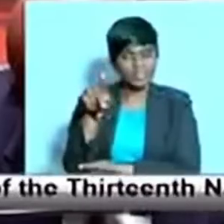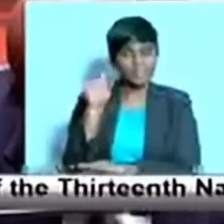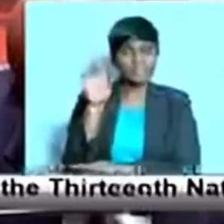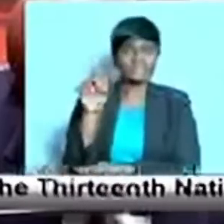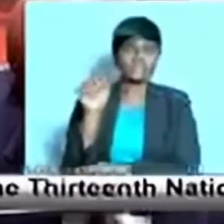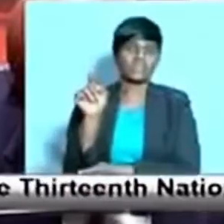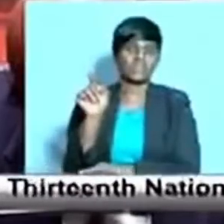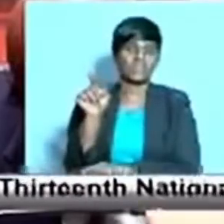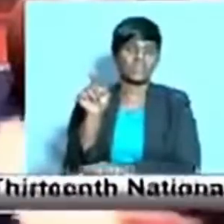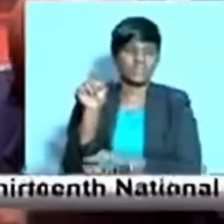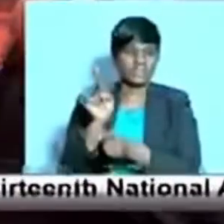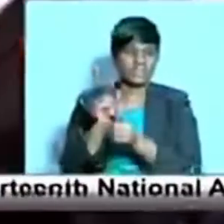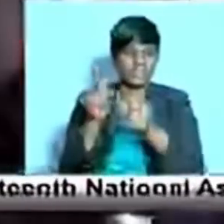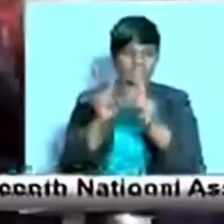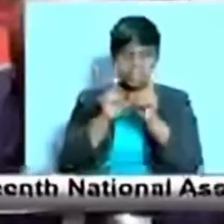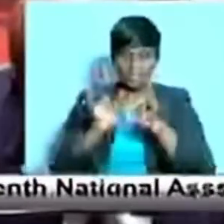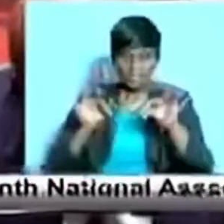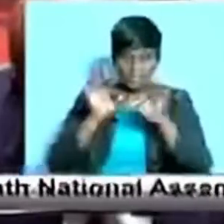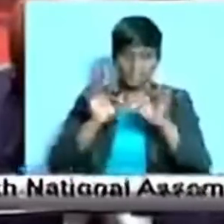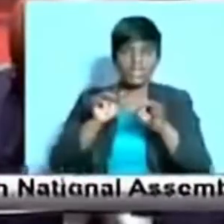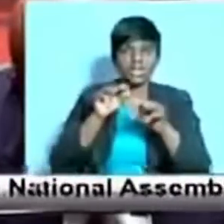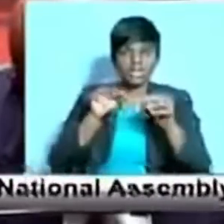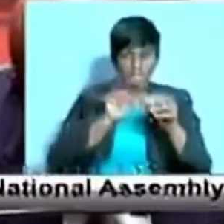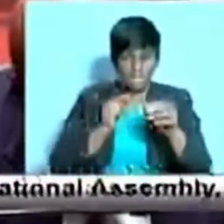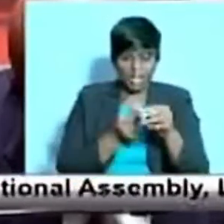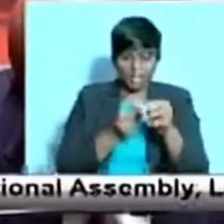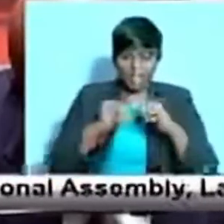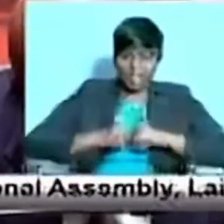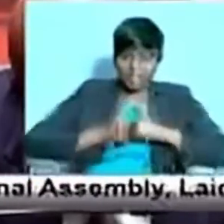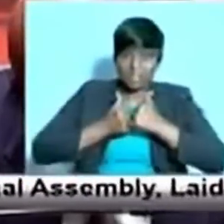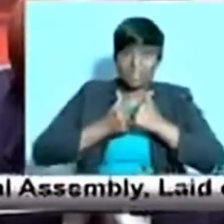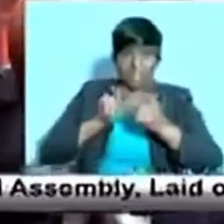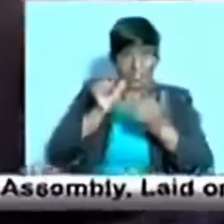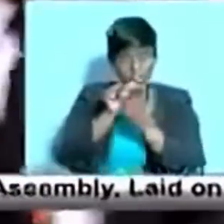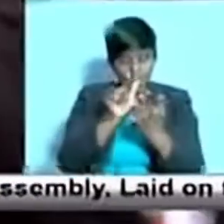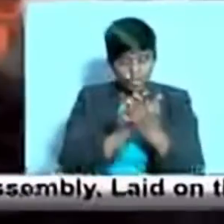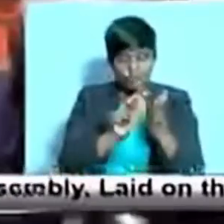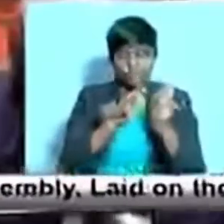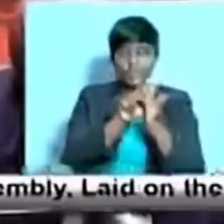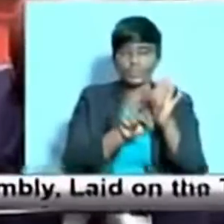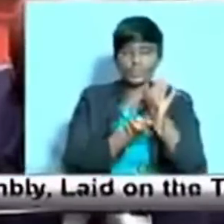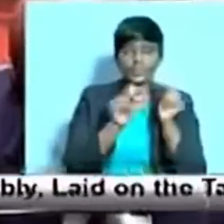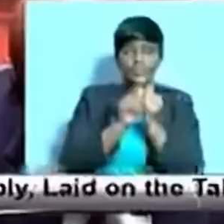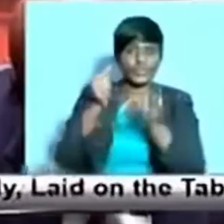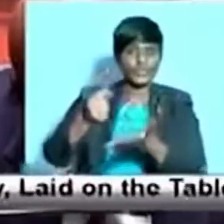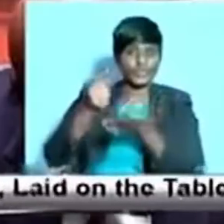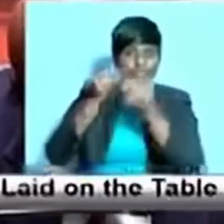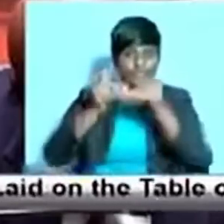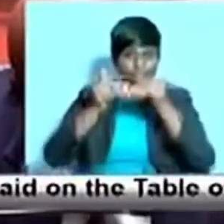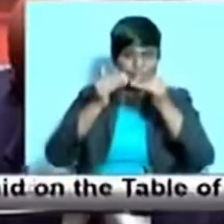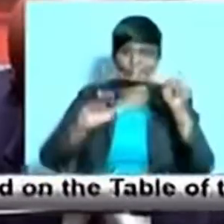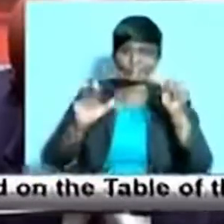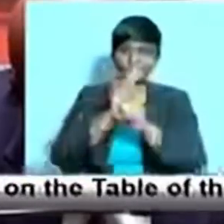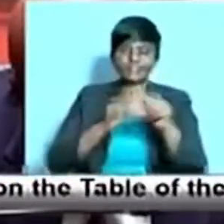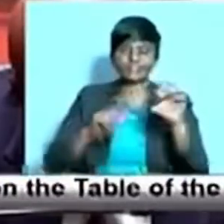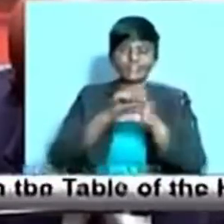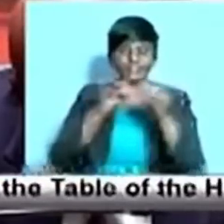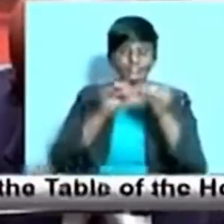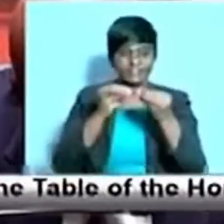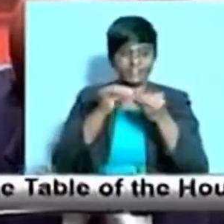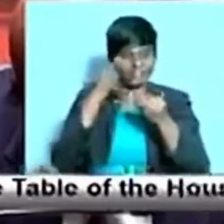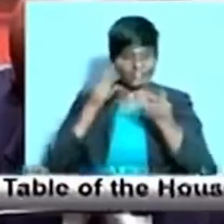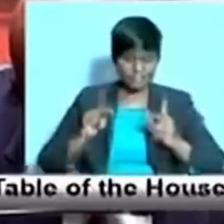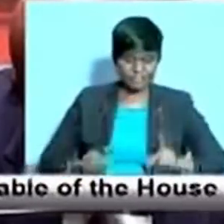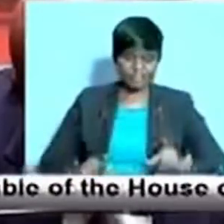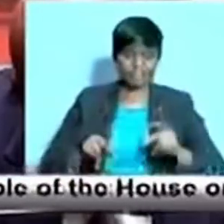Disabilities. It is therefore incumbent on us that laws, policies, and budgets advance the full inclusion of